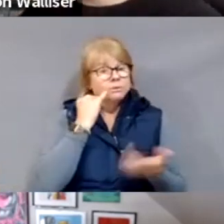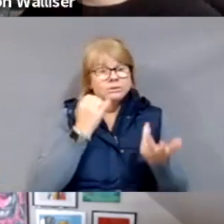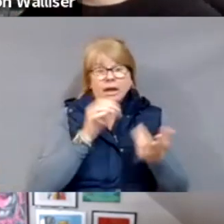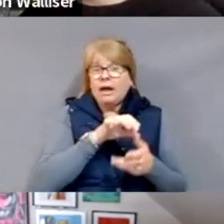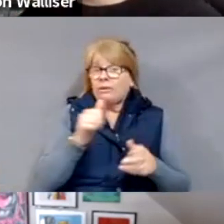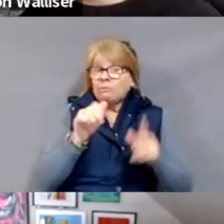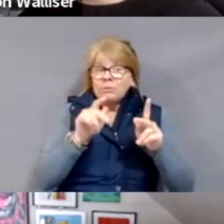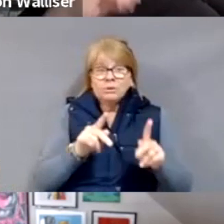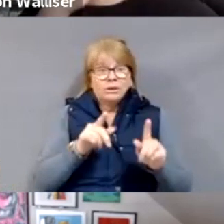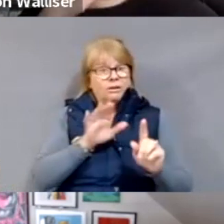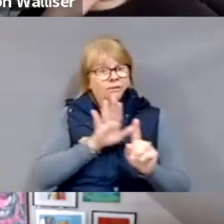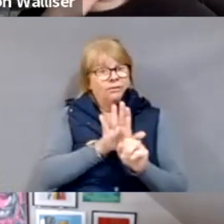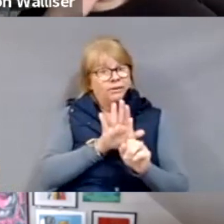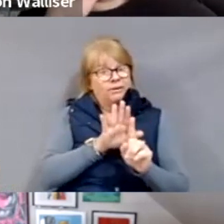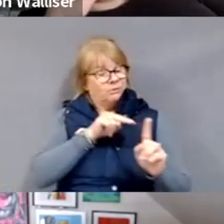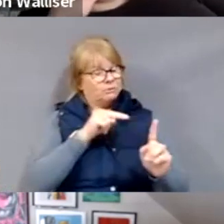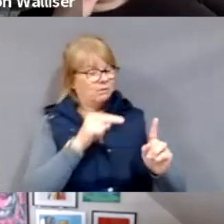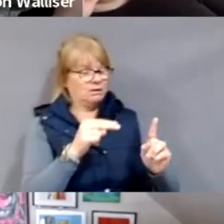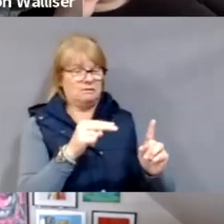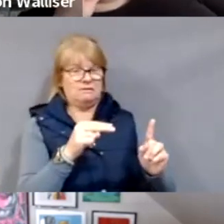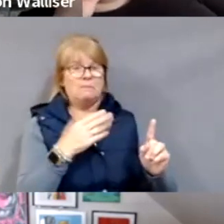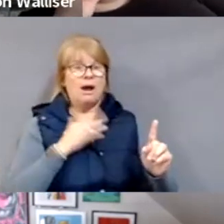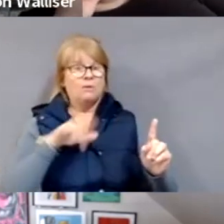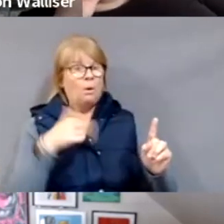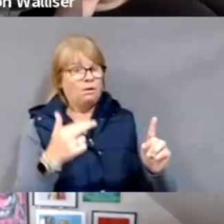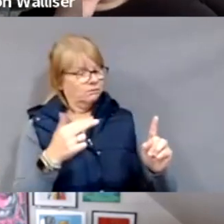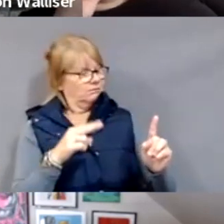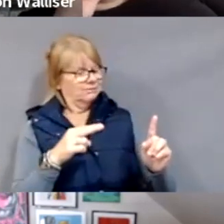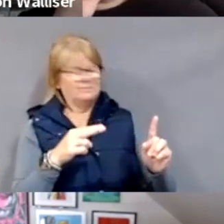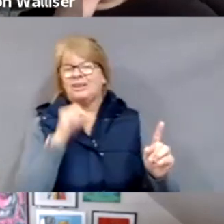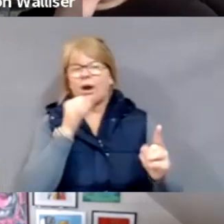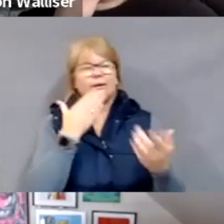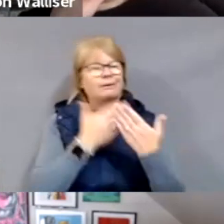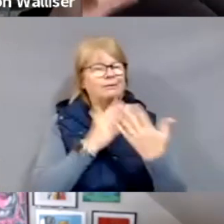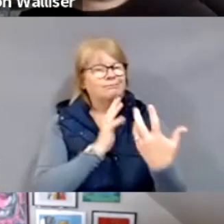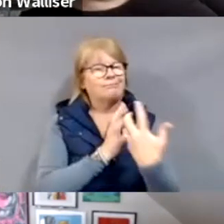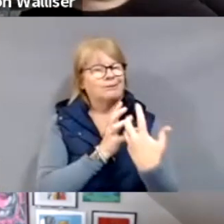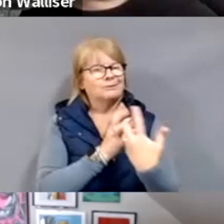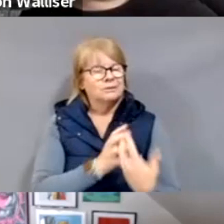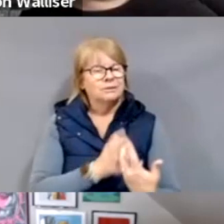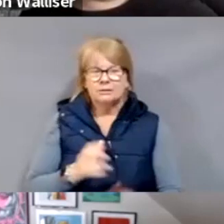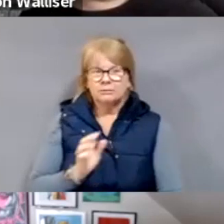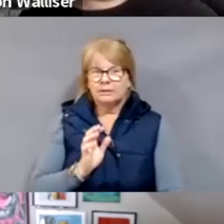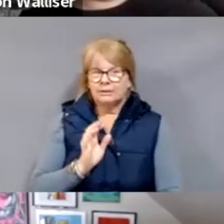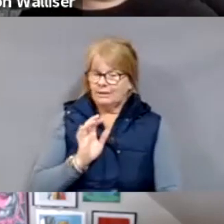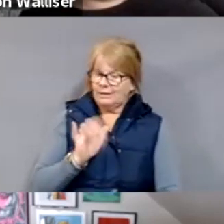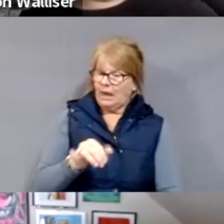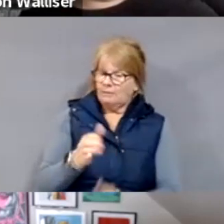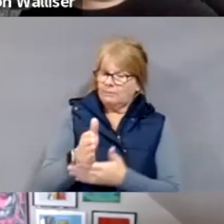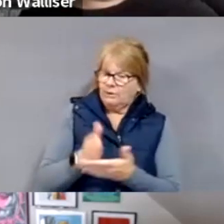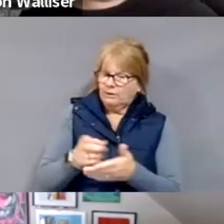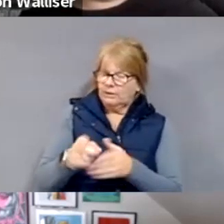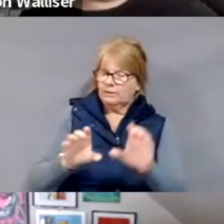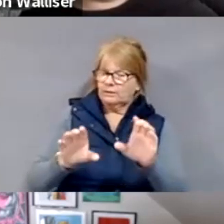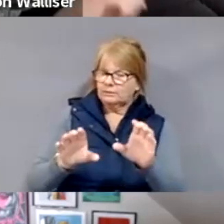lens, like they might be like, no, that's not a good fit. And so that aspect of the conversation is like